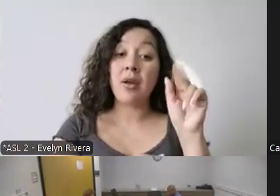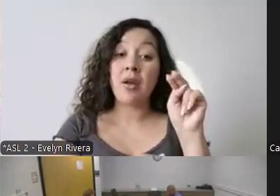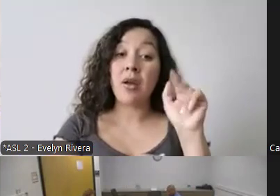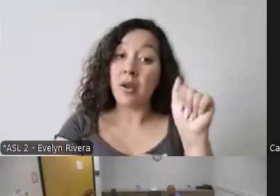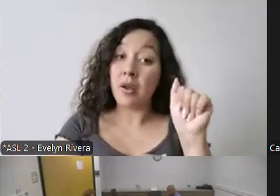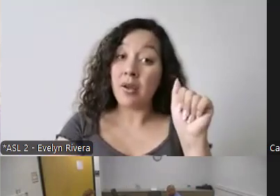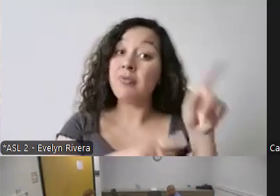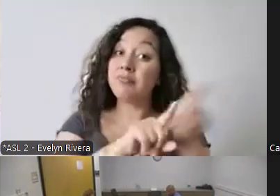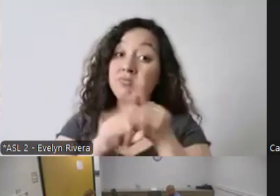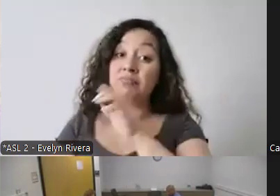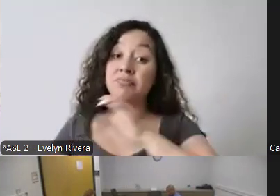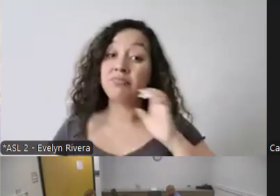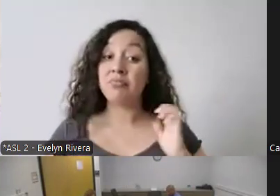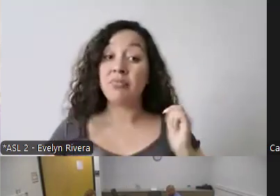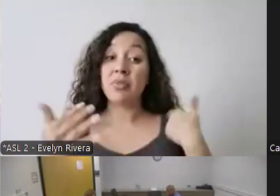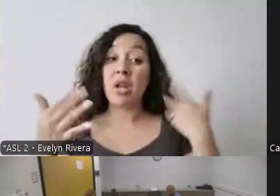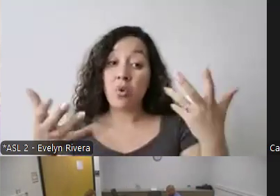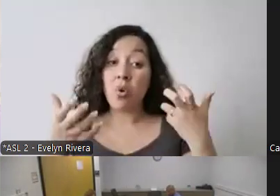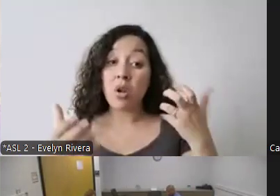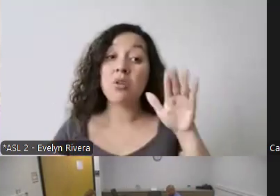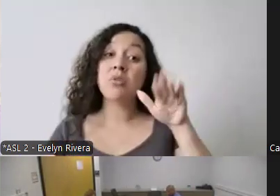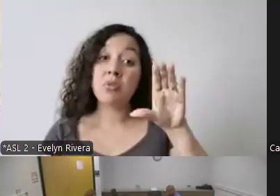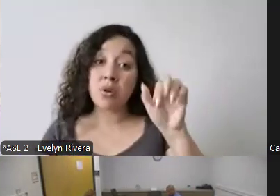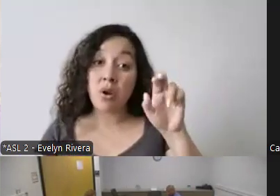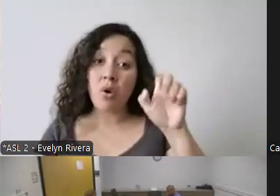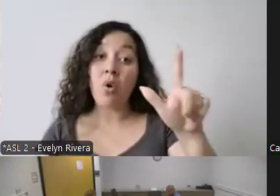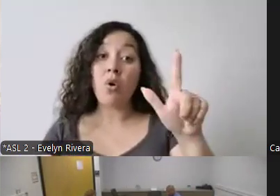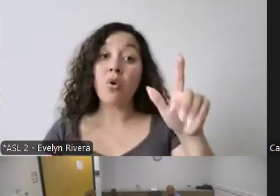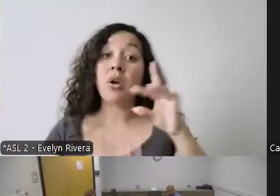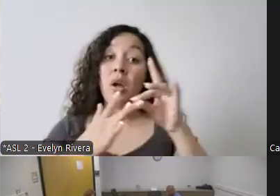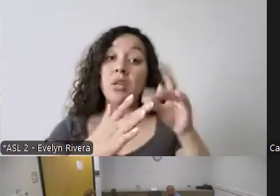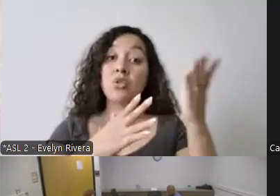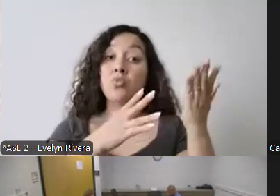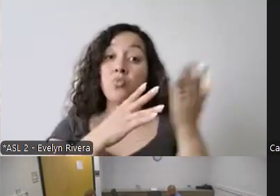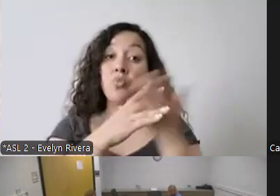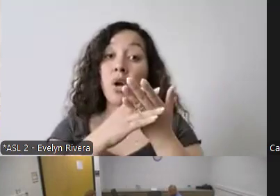introduce Carol to take us to break.